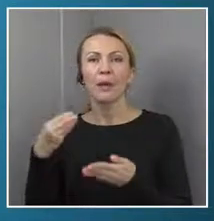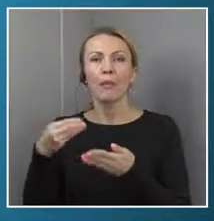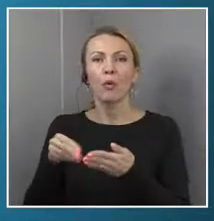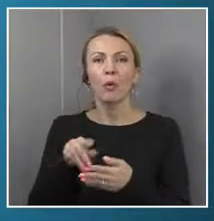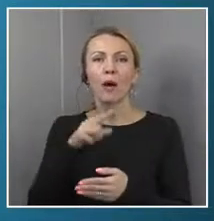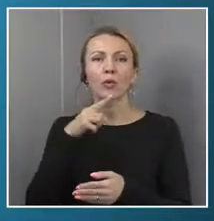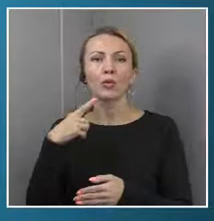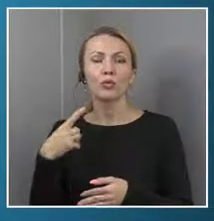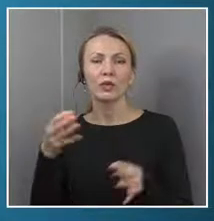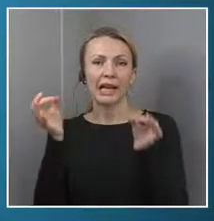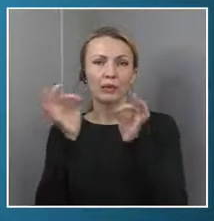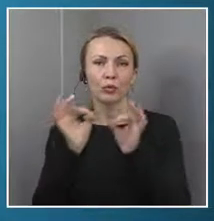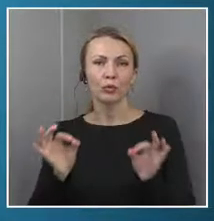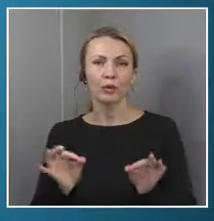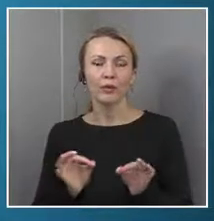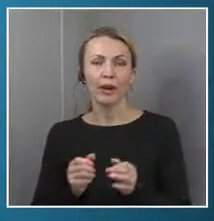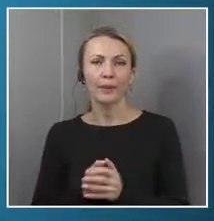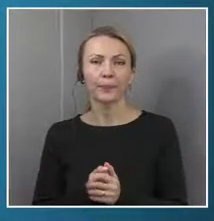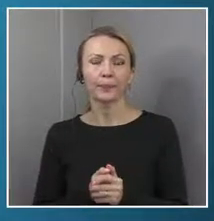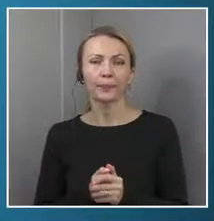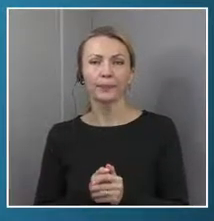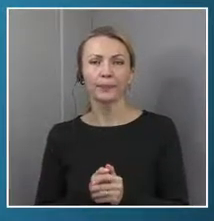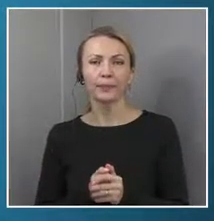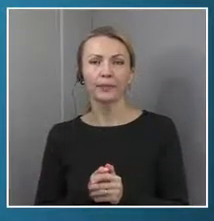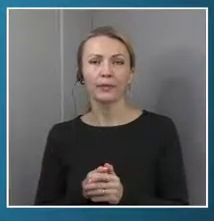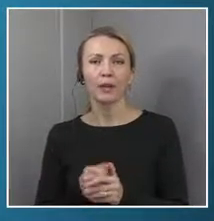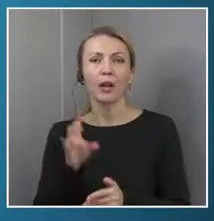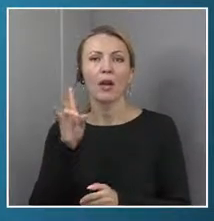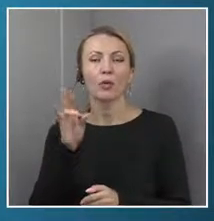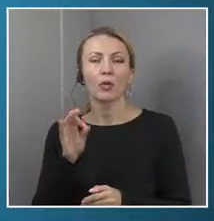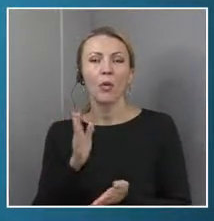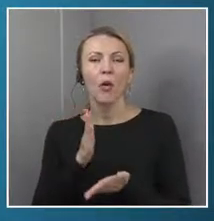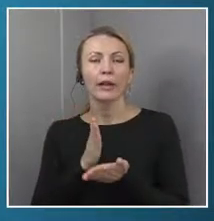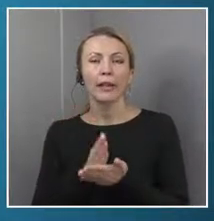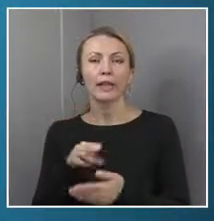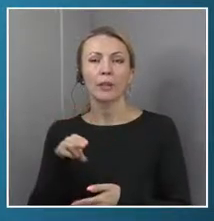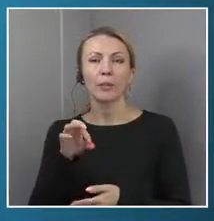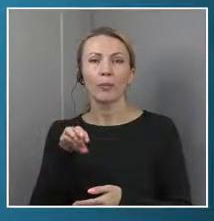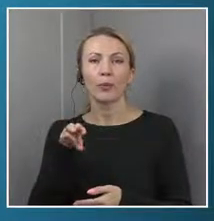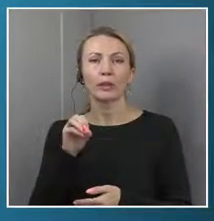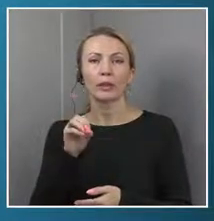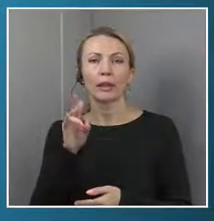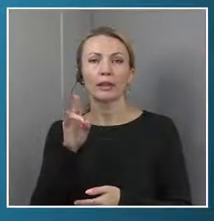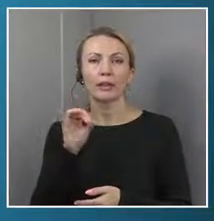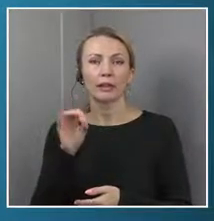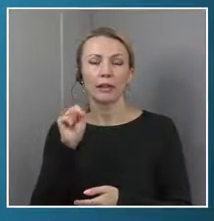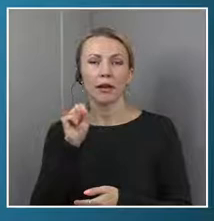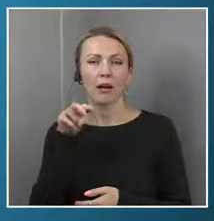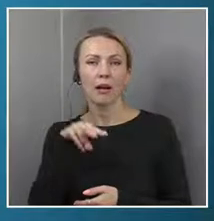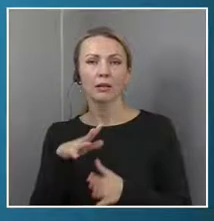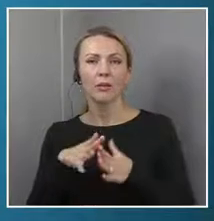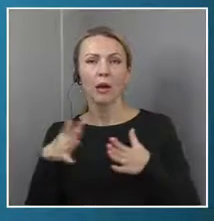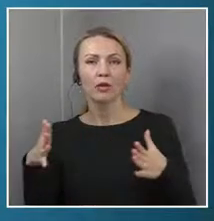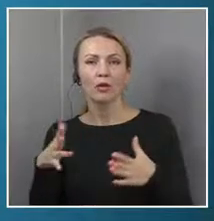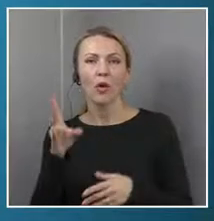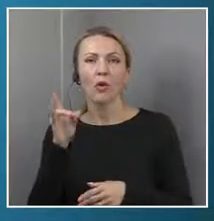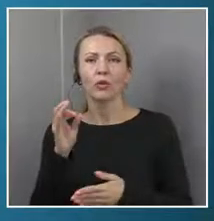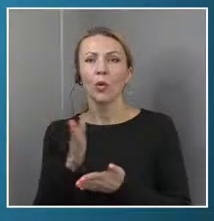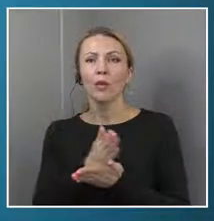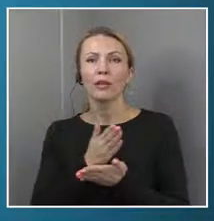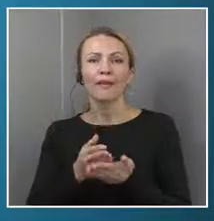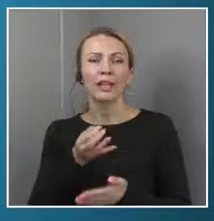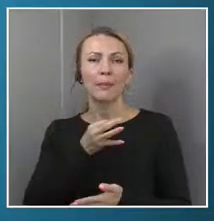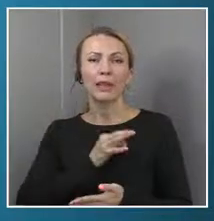market is insignificant. Russians usually buy Russian art, and despite